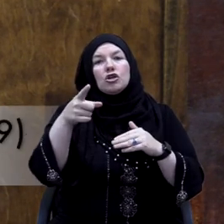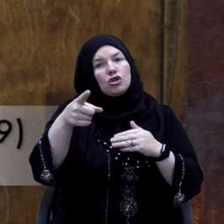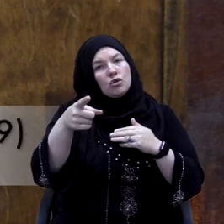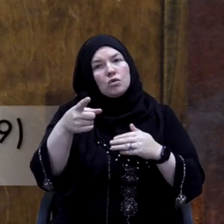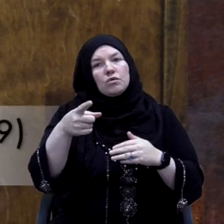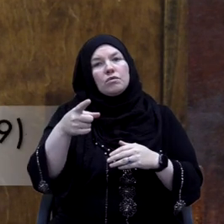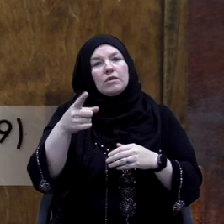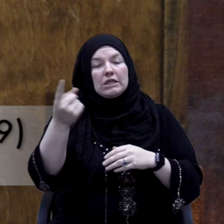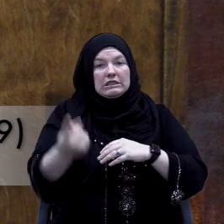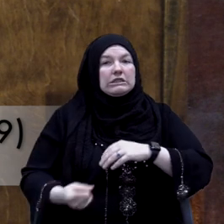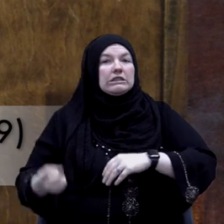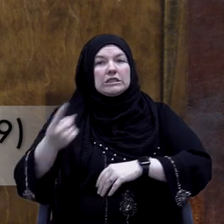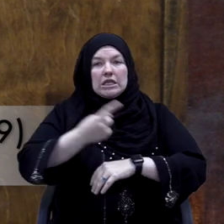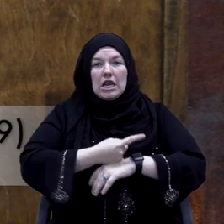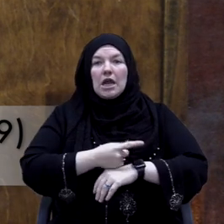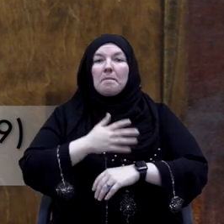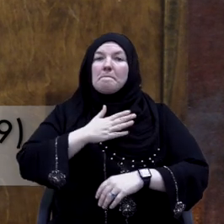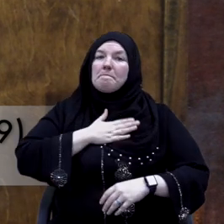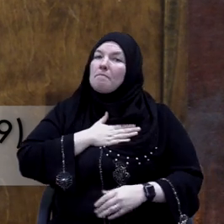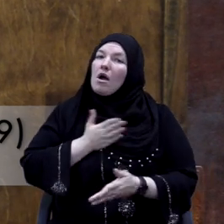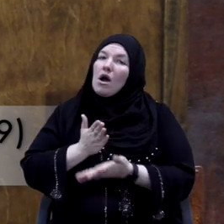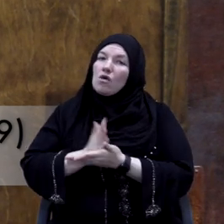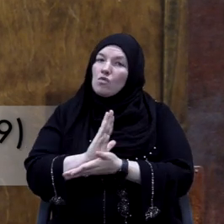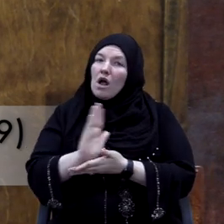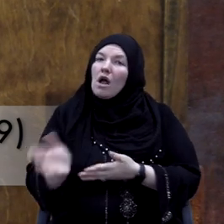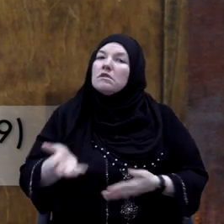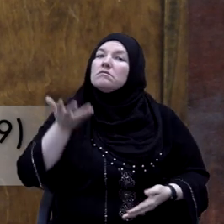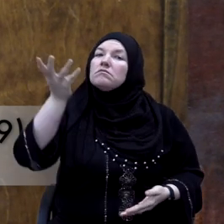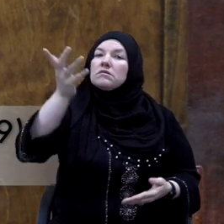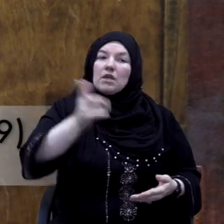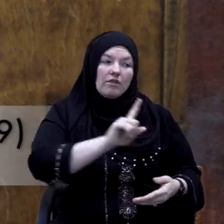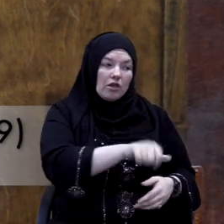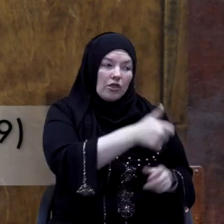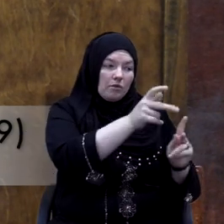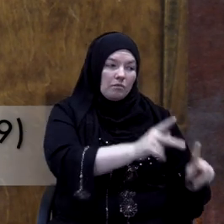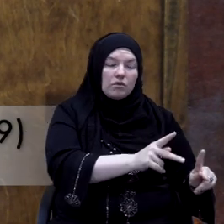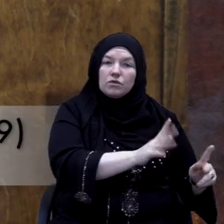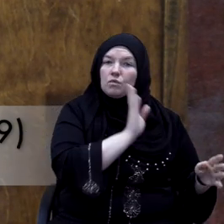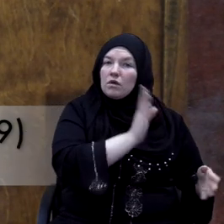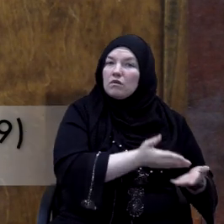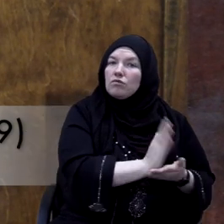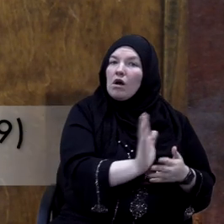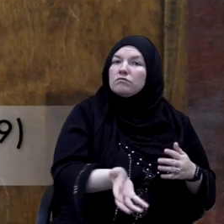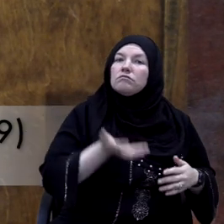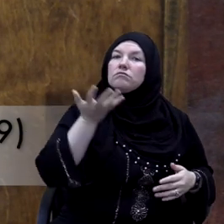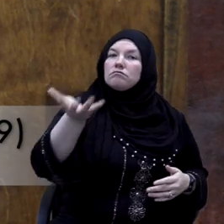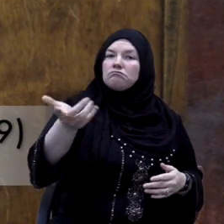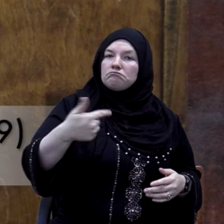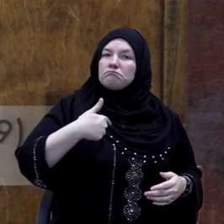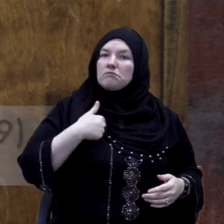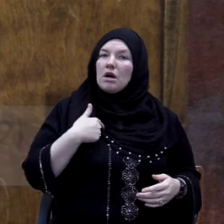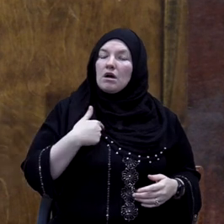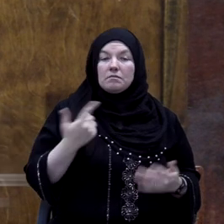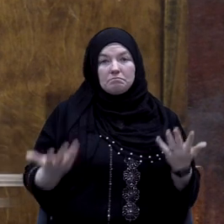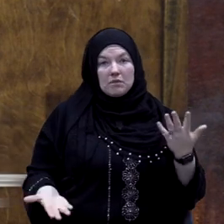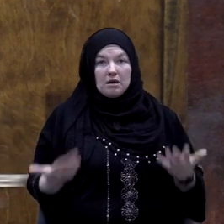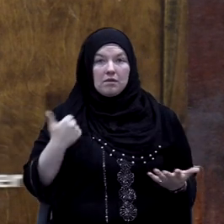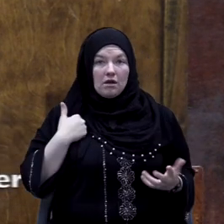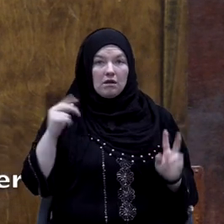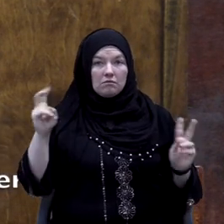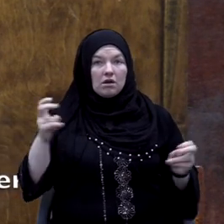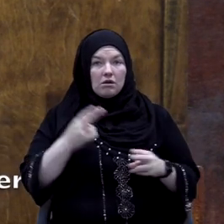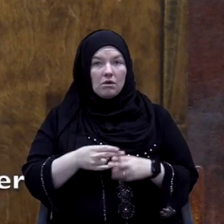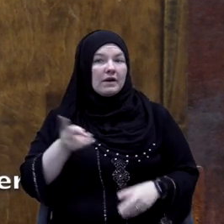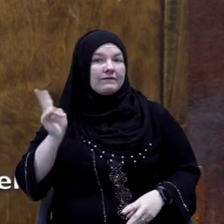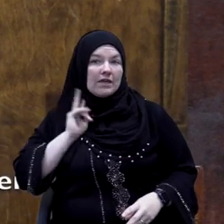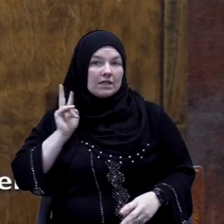submit your claim and your victims will submit their claims. So you may be a victim, but